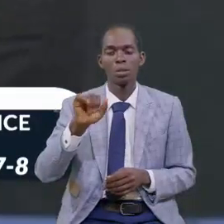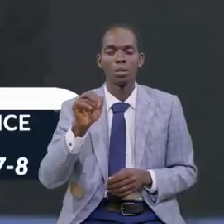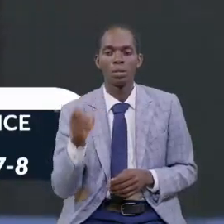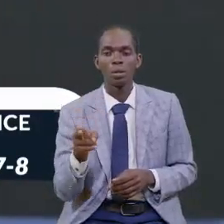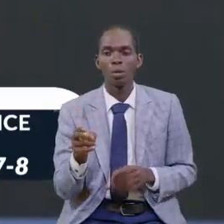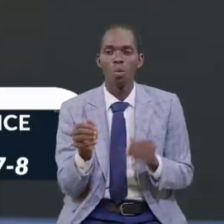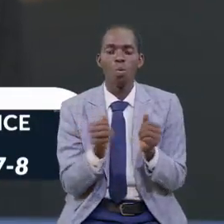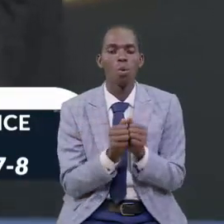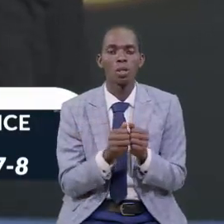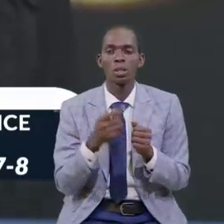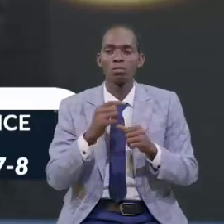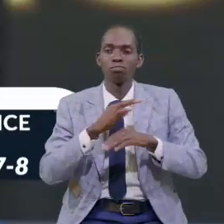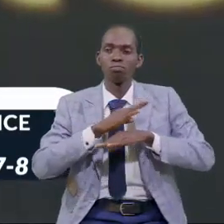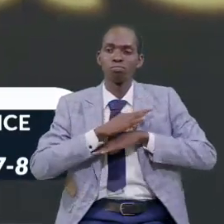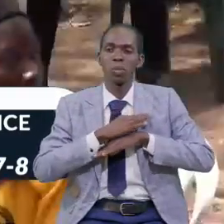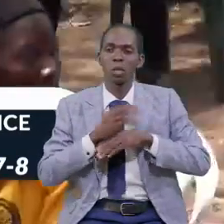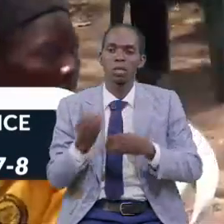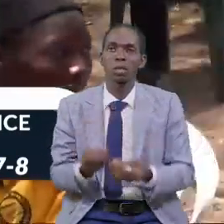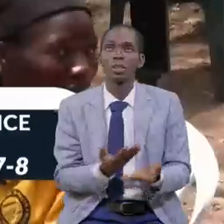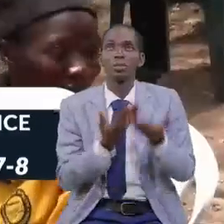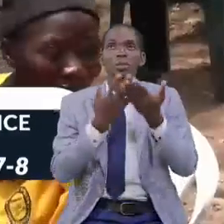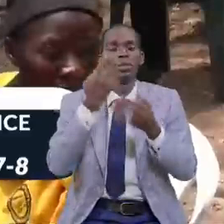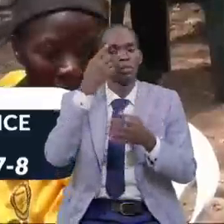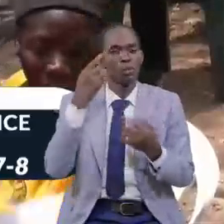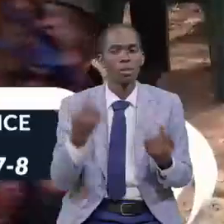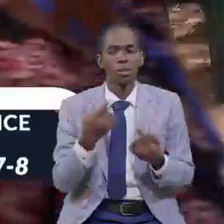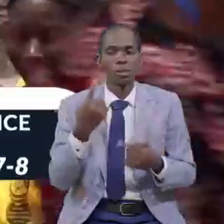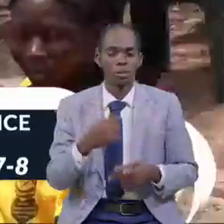The Messiah with